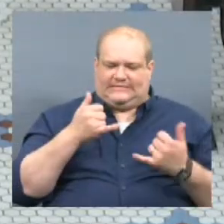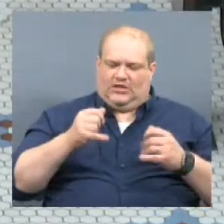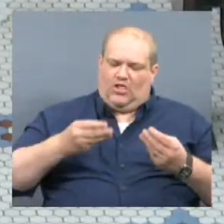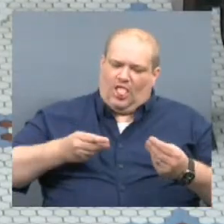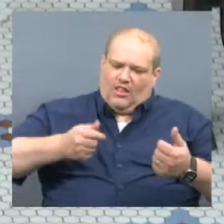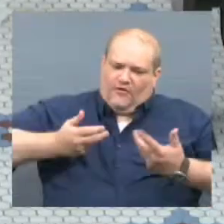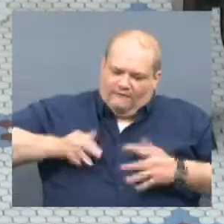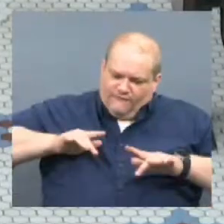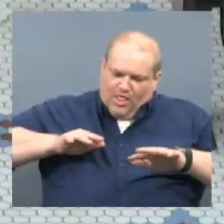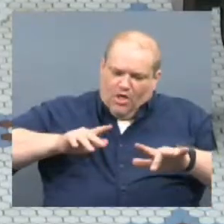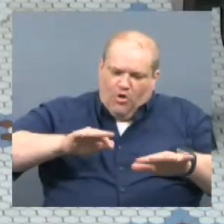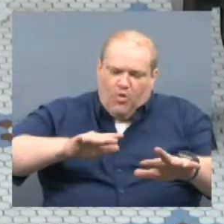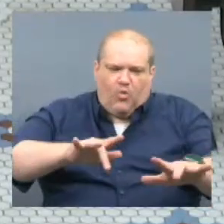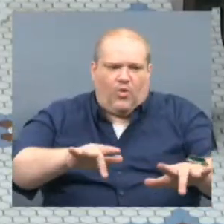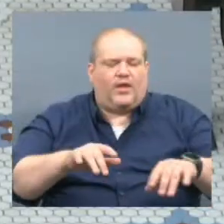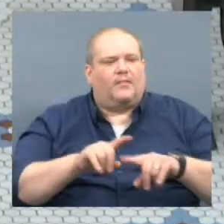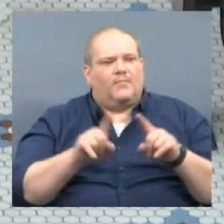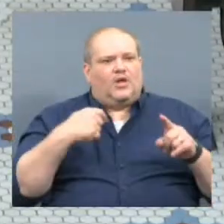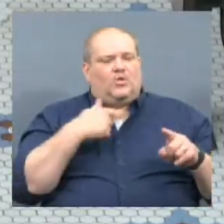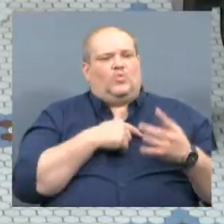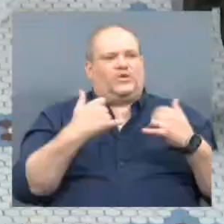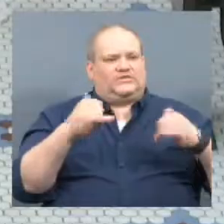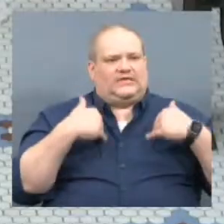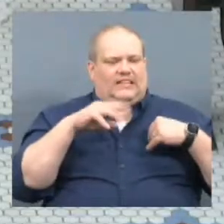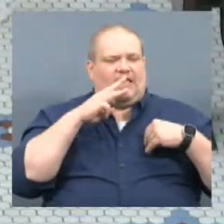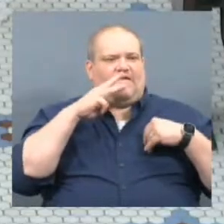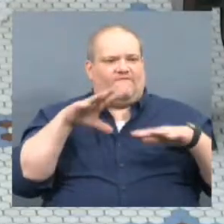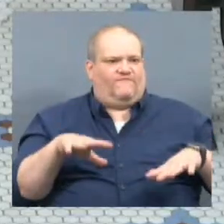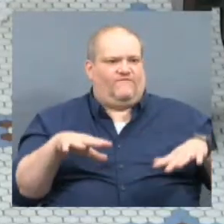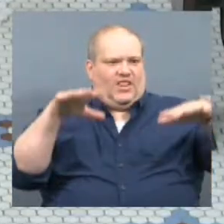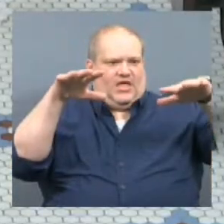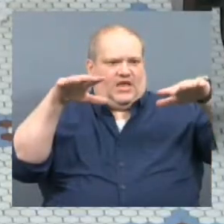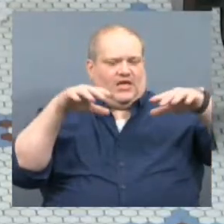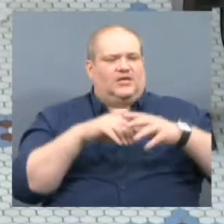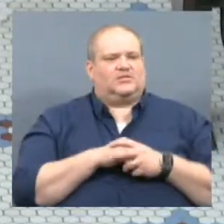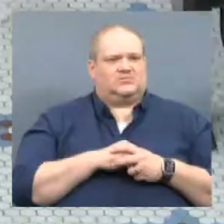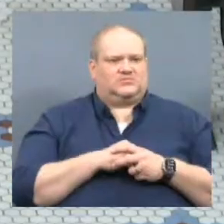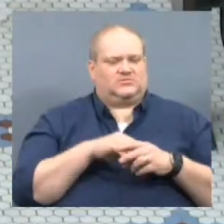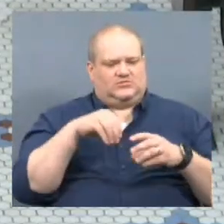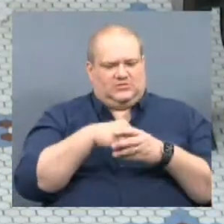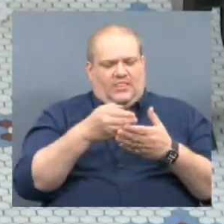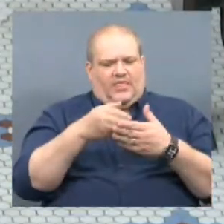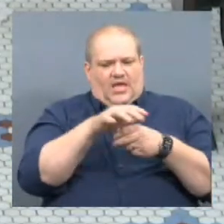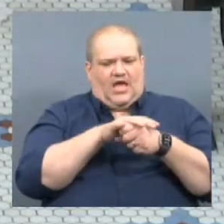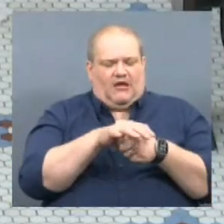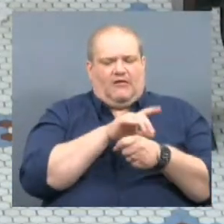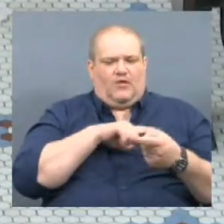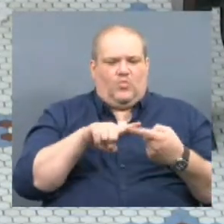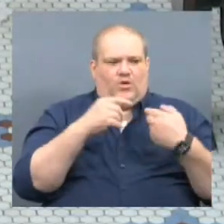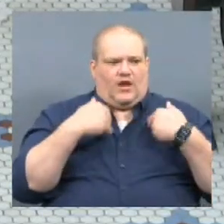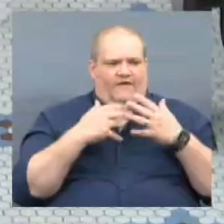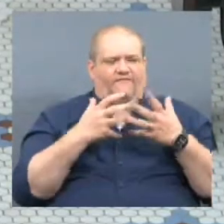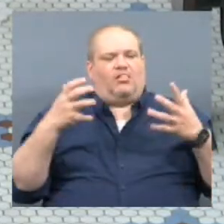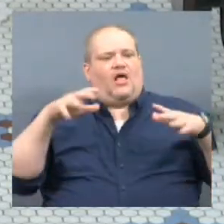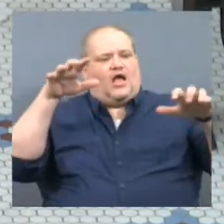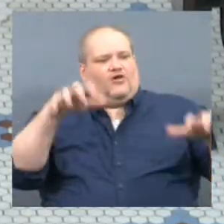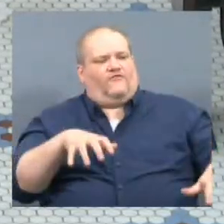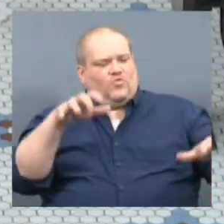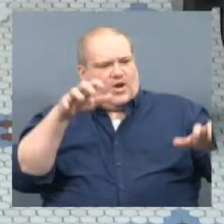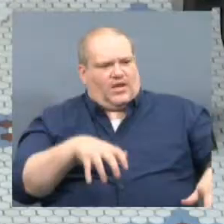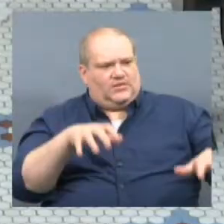flowing consistently, but we still have flooding in the area when we have a lot of